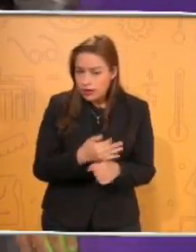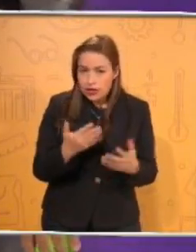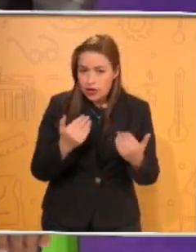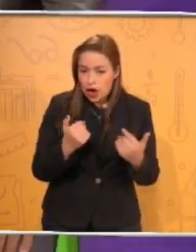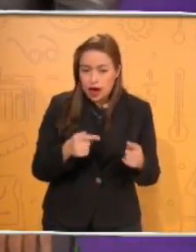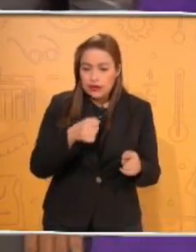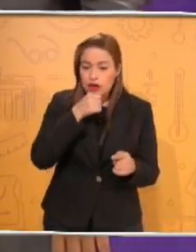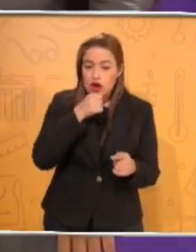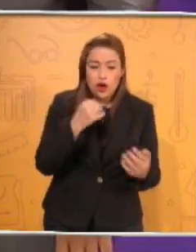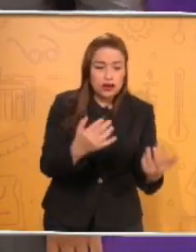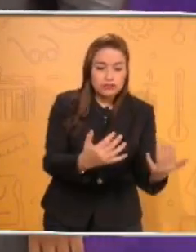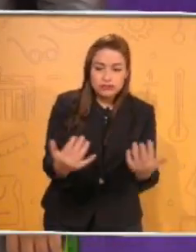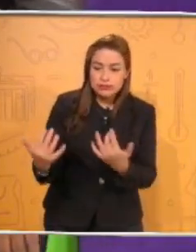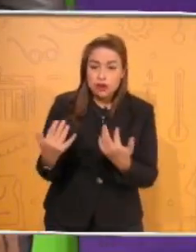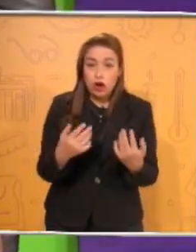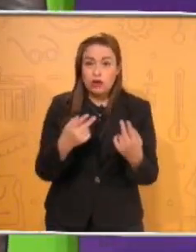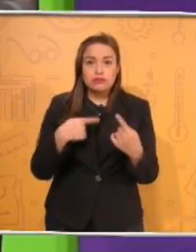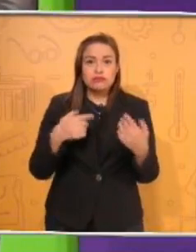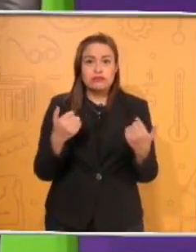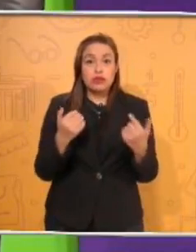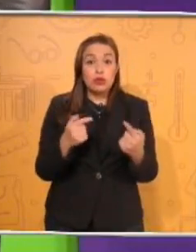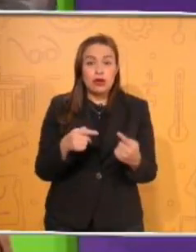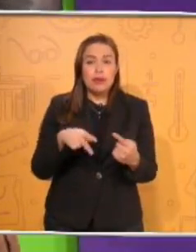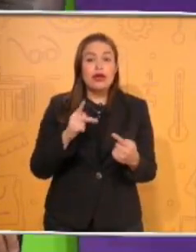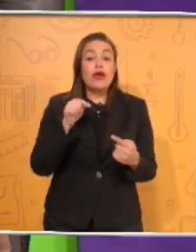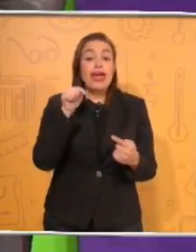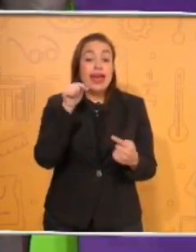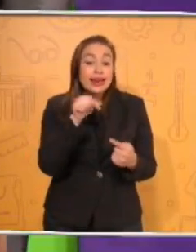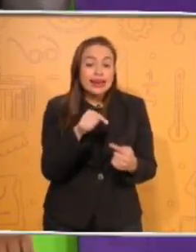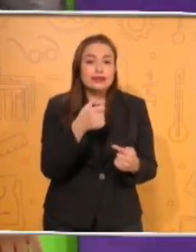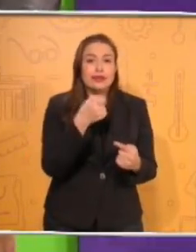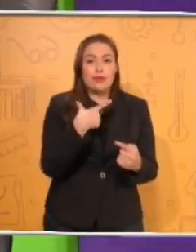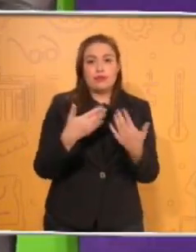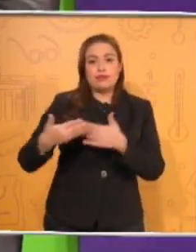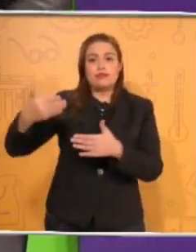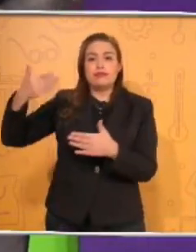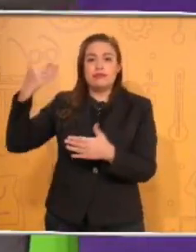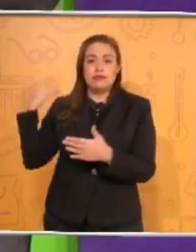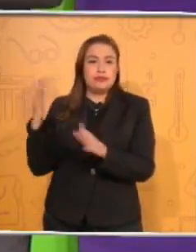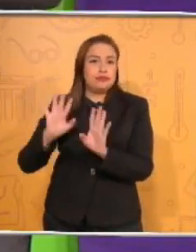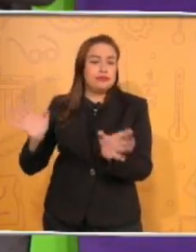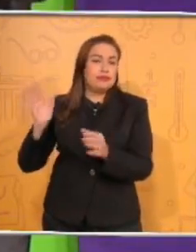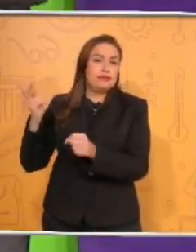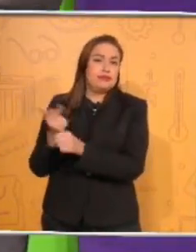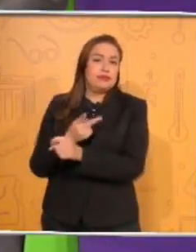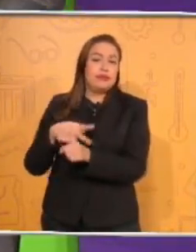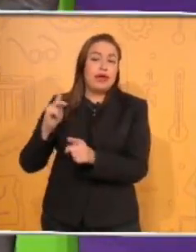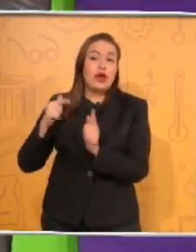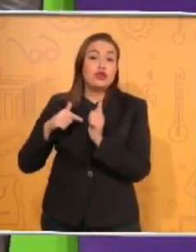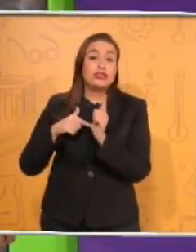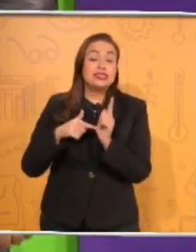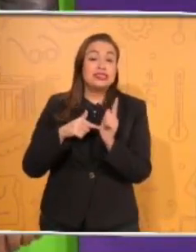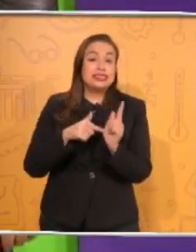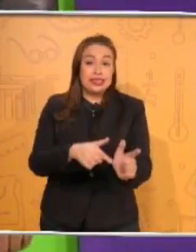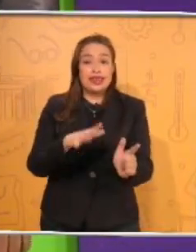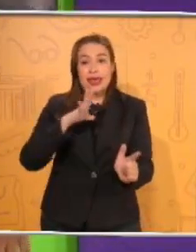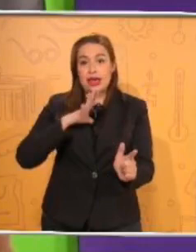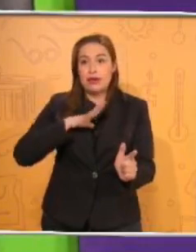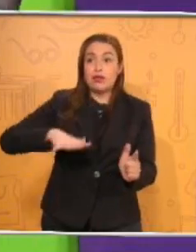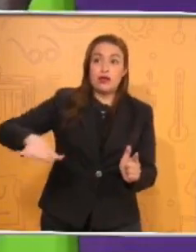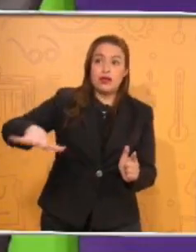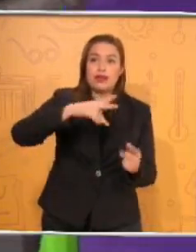was in the past. But it was in this specific moment, it was the continuous action with the